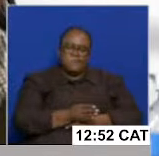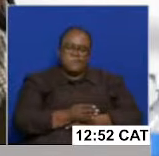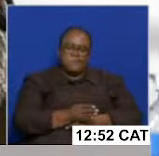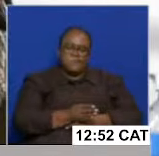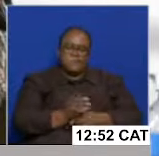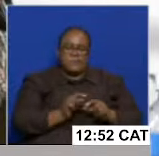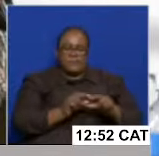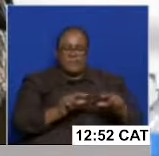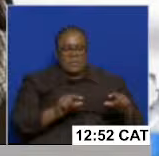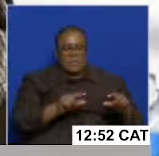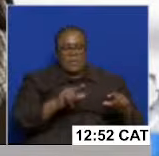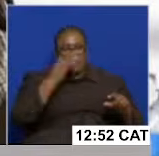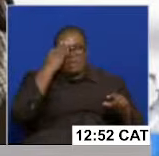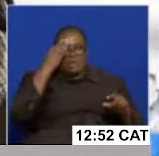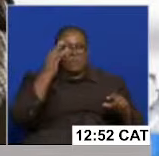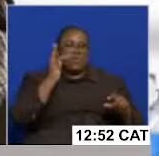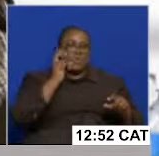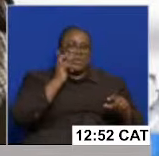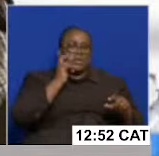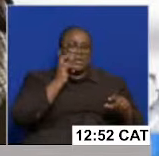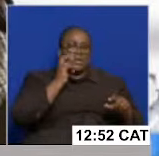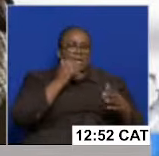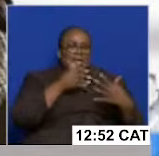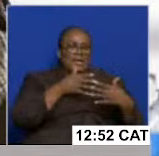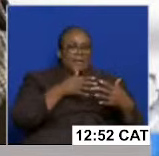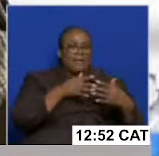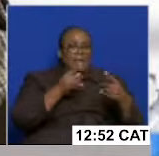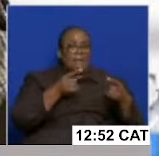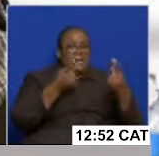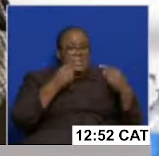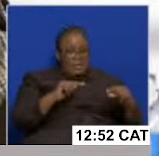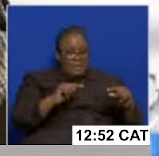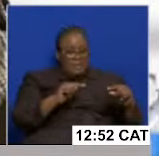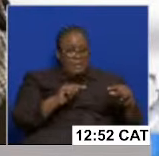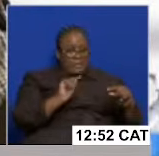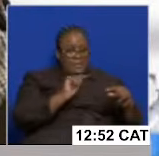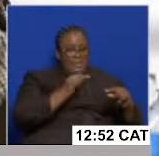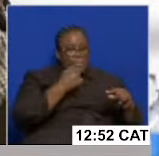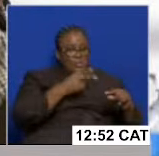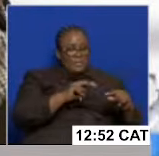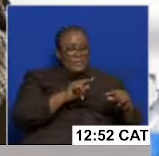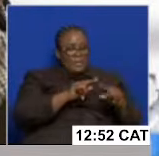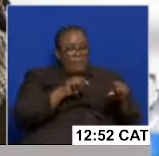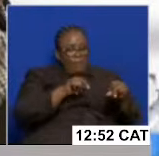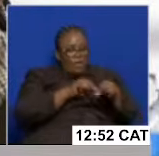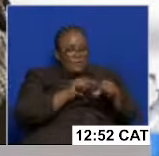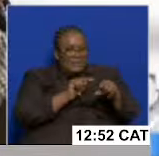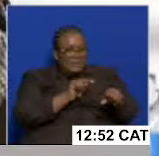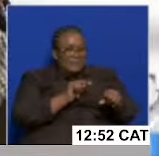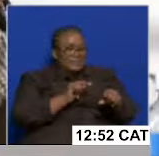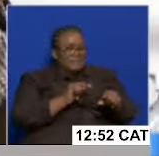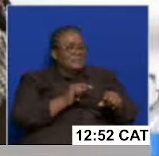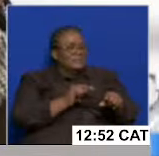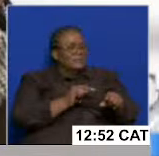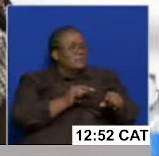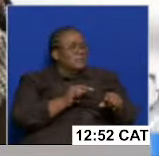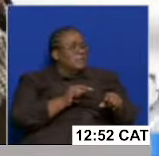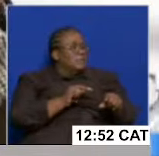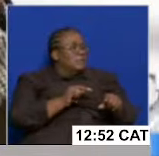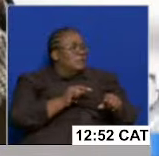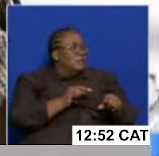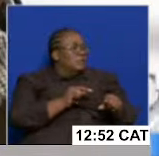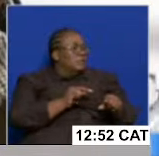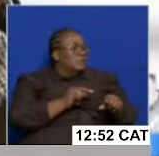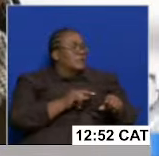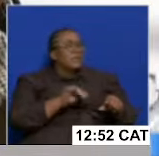anything? Immediately under that, do you see that box there with the, Yes, I do. yes, with the